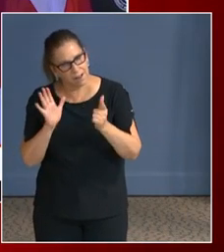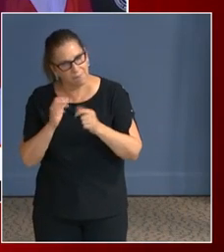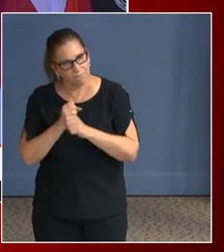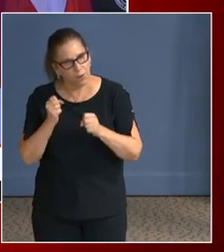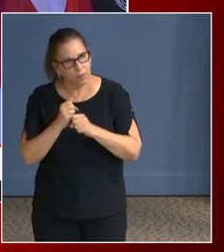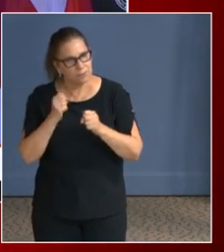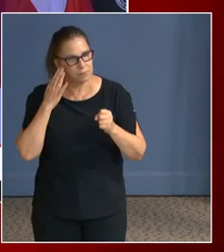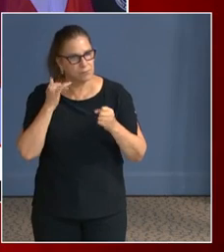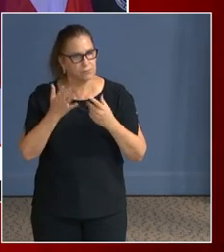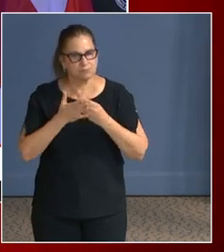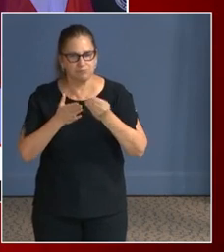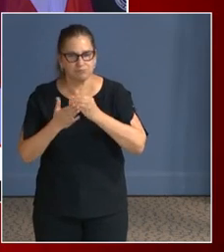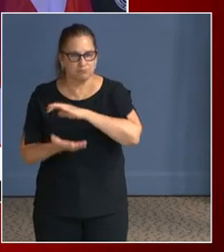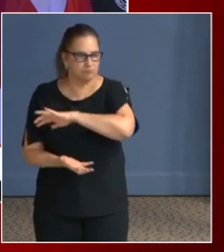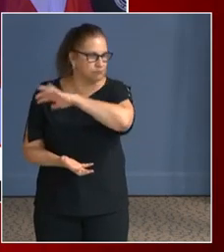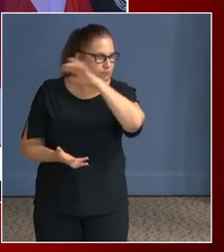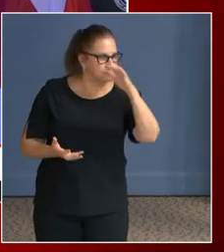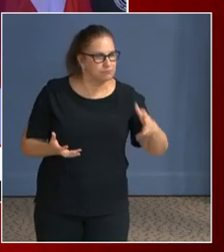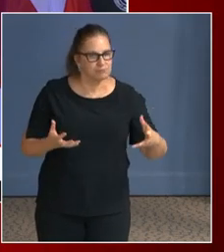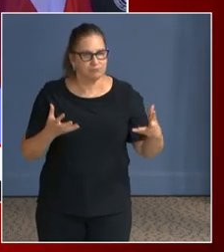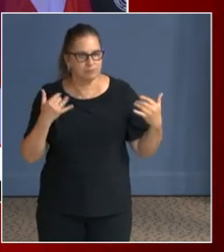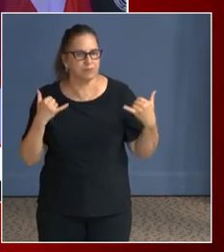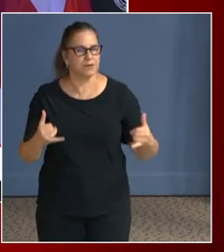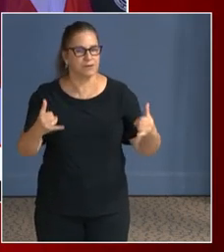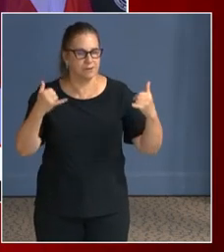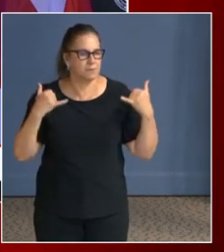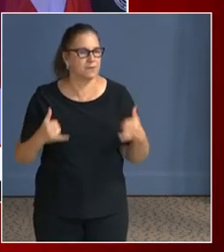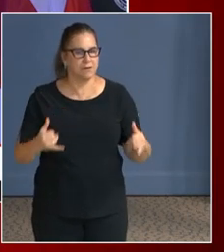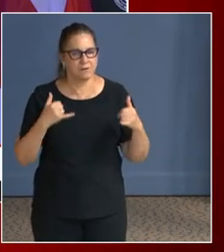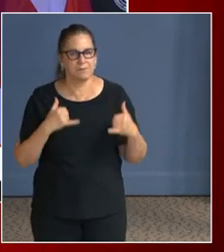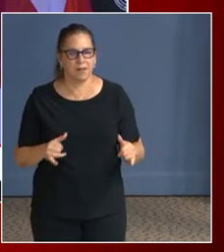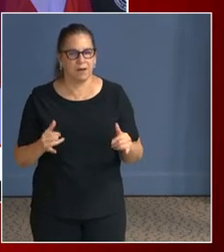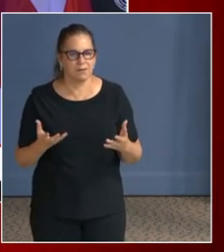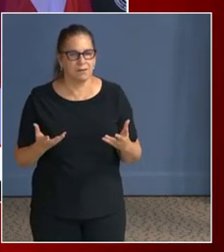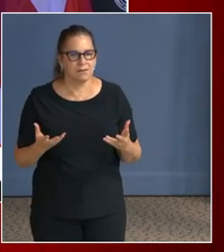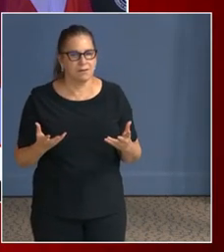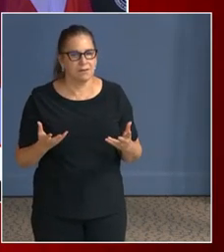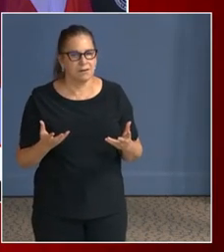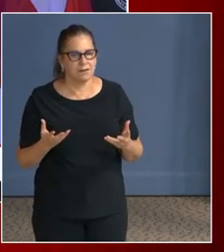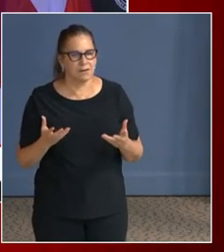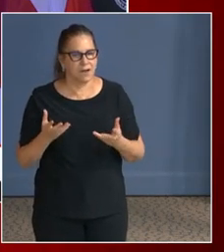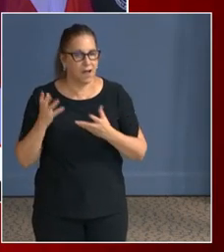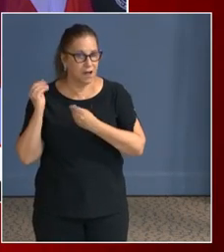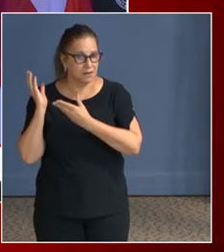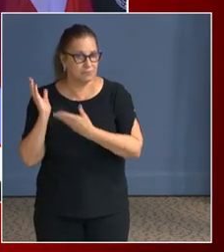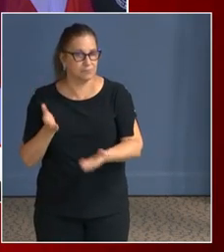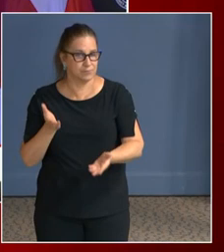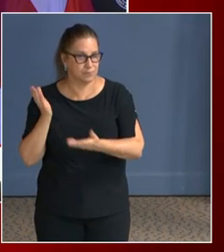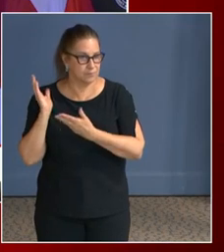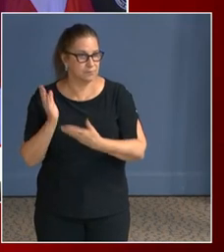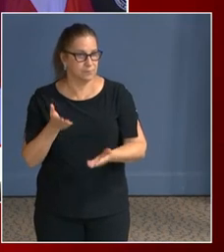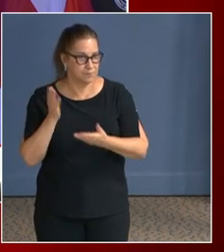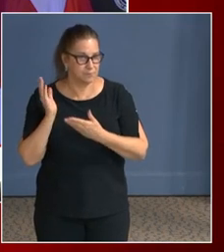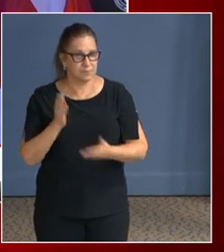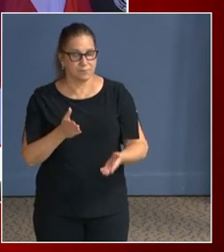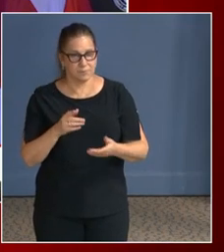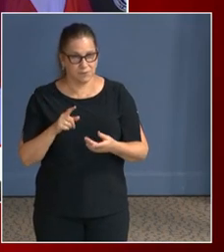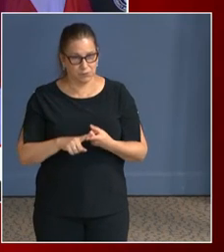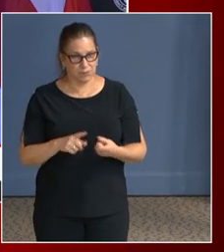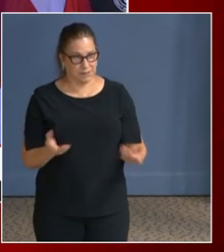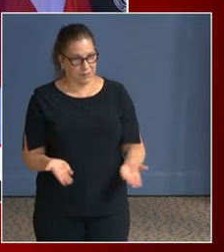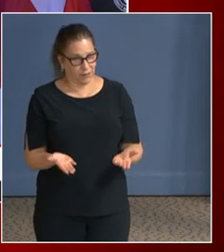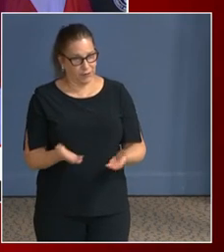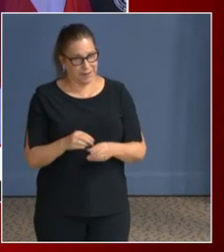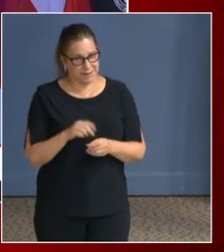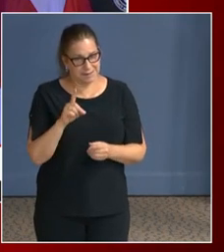has prevented the transport of fireworks. We always do that work